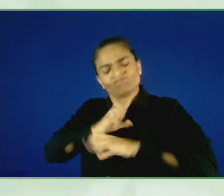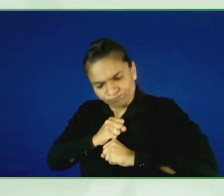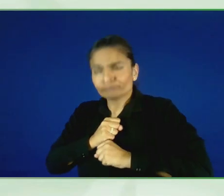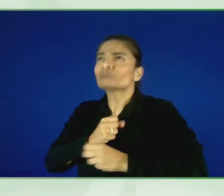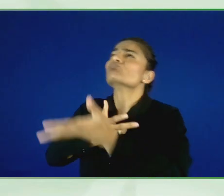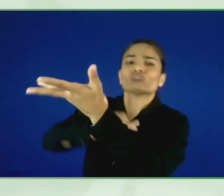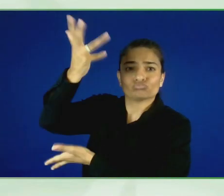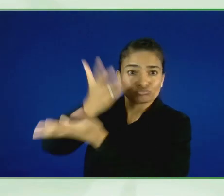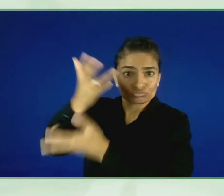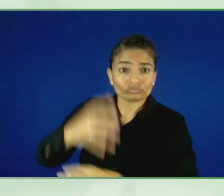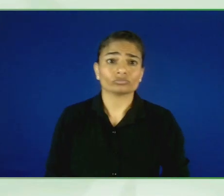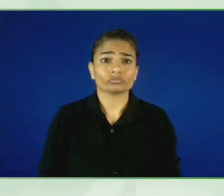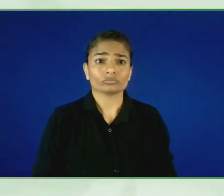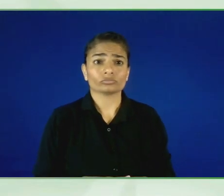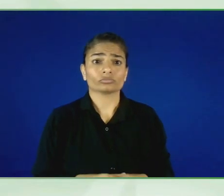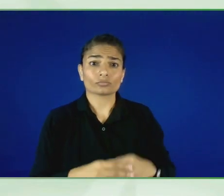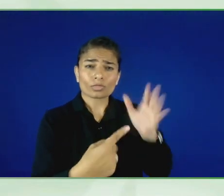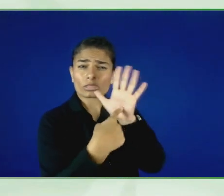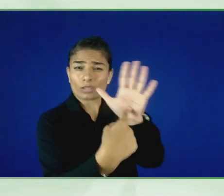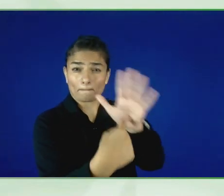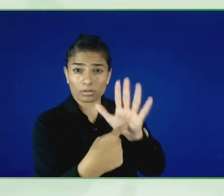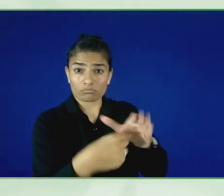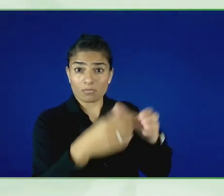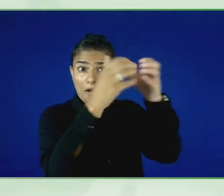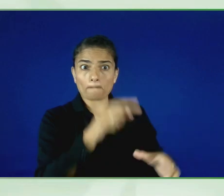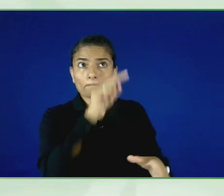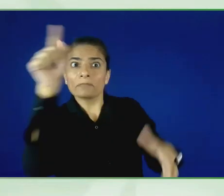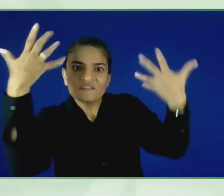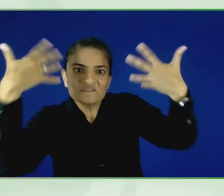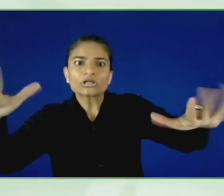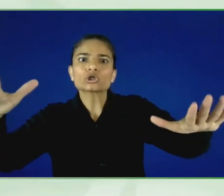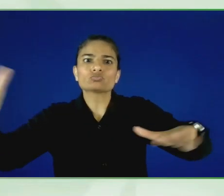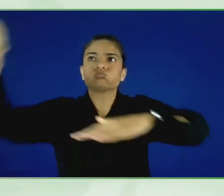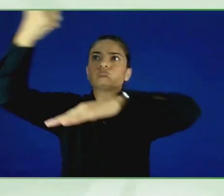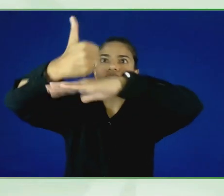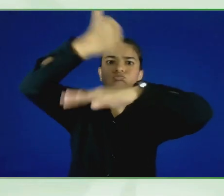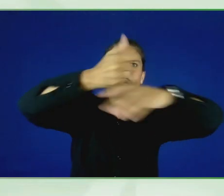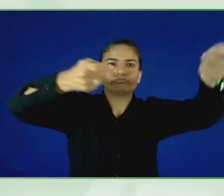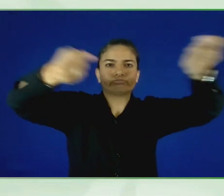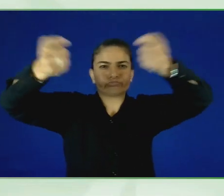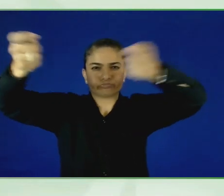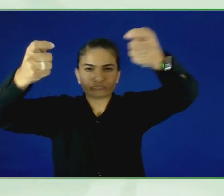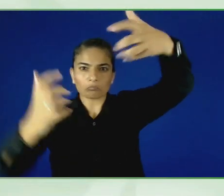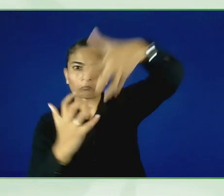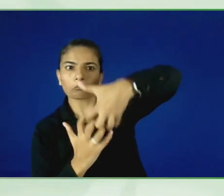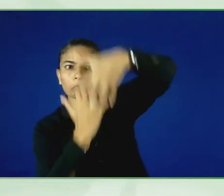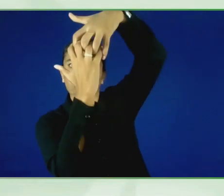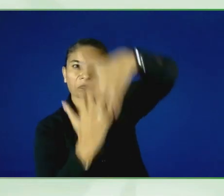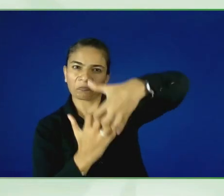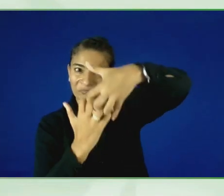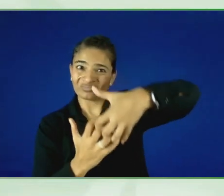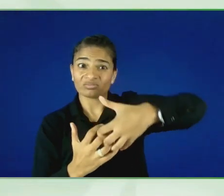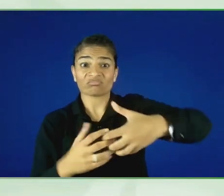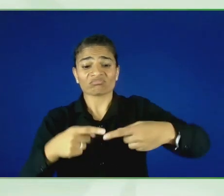Wolfgang around everybody is somewhere on the journey, and the journey is never finished. There's always something to do and something more we